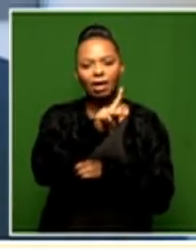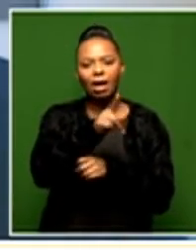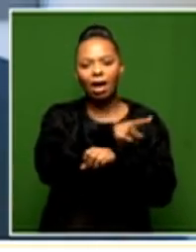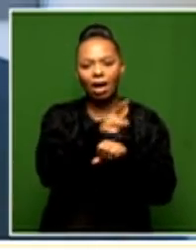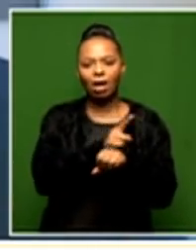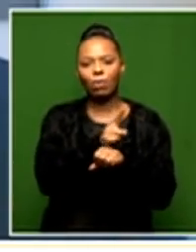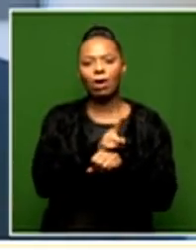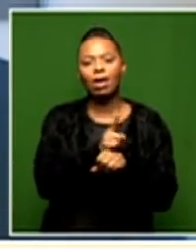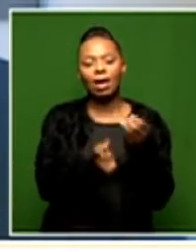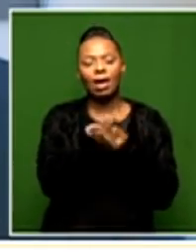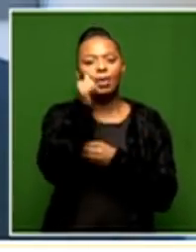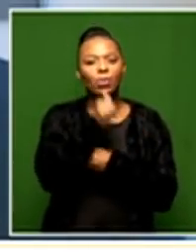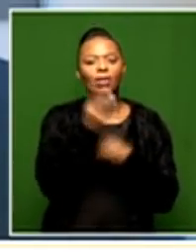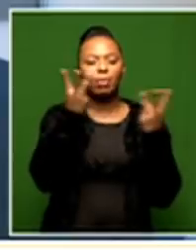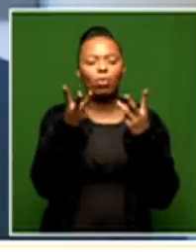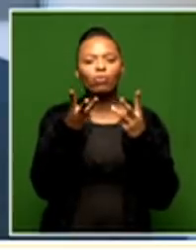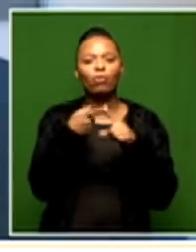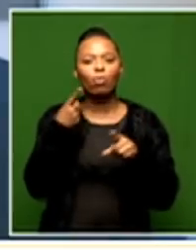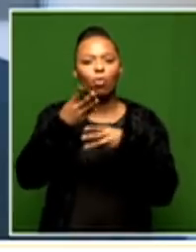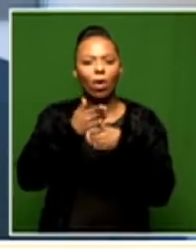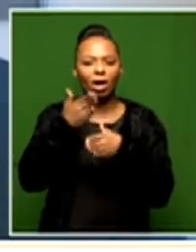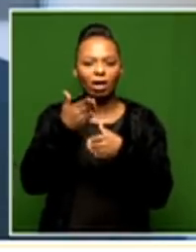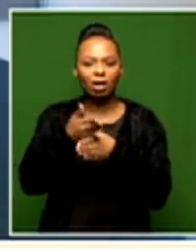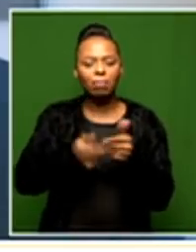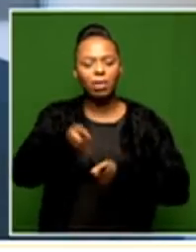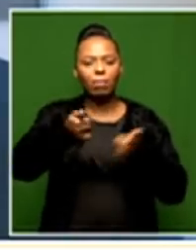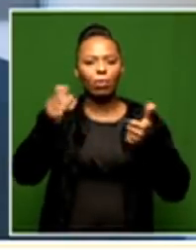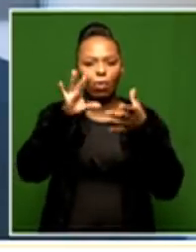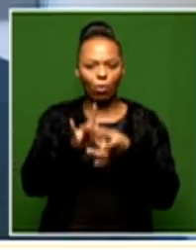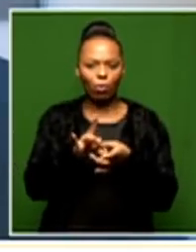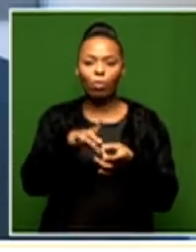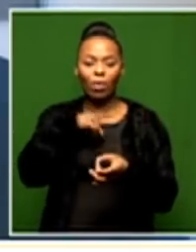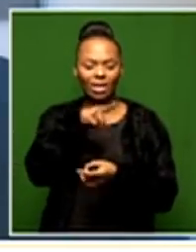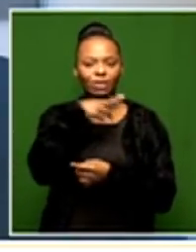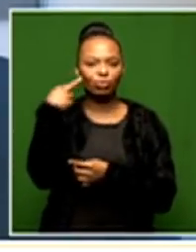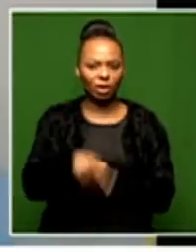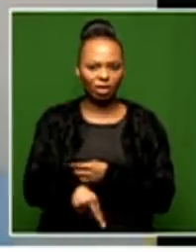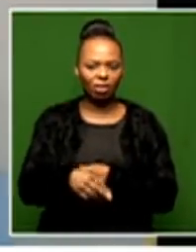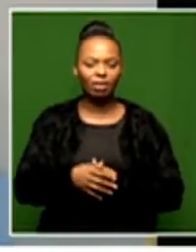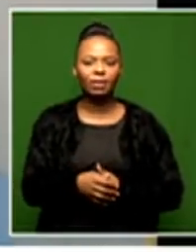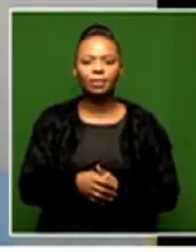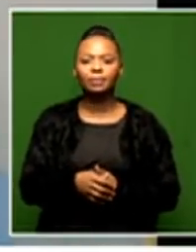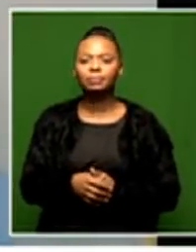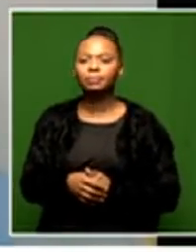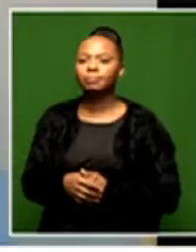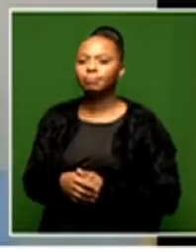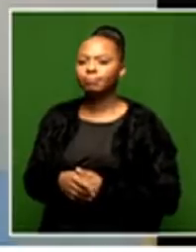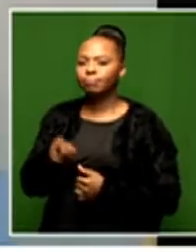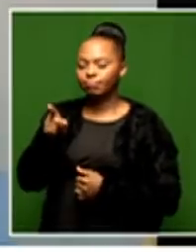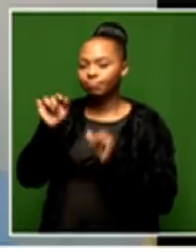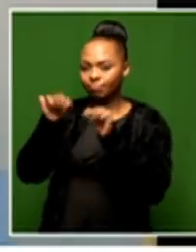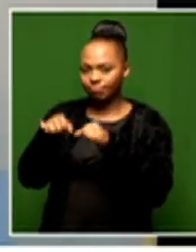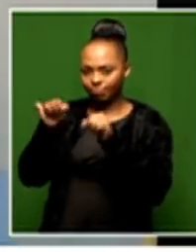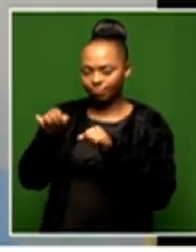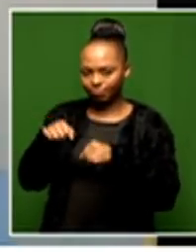So let's talk to that, because, this is where it gets very real. Yes. They proposed